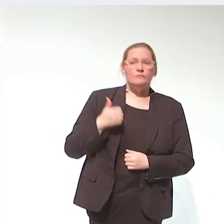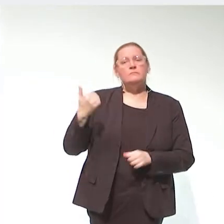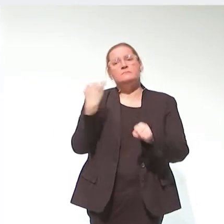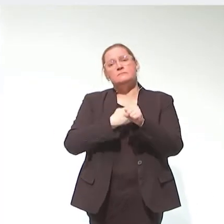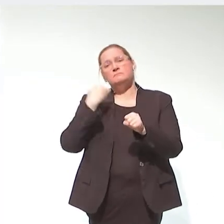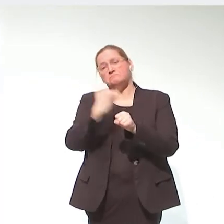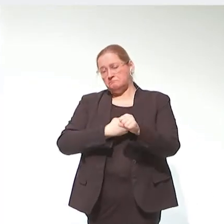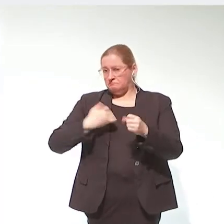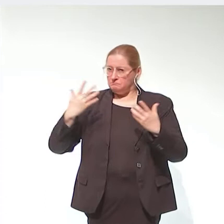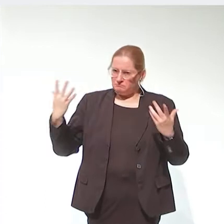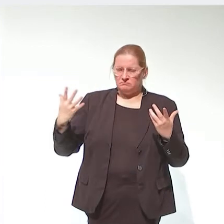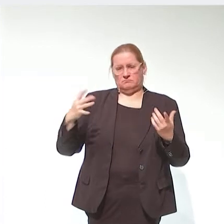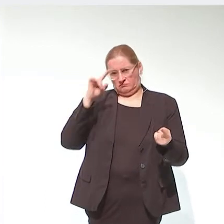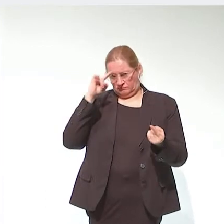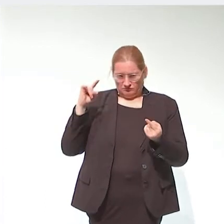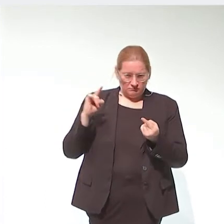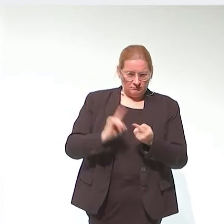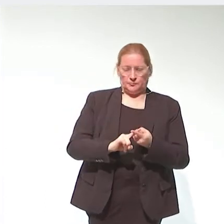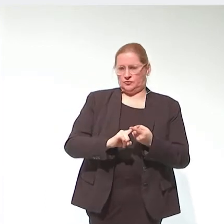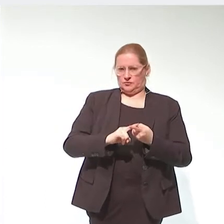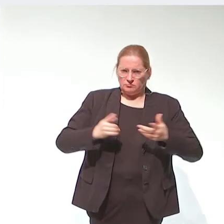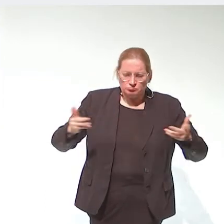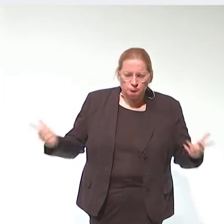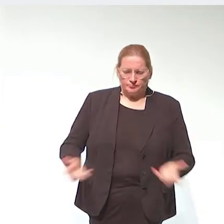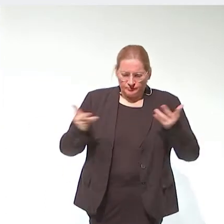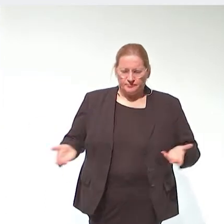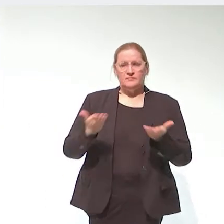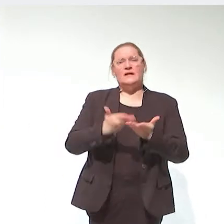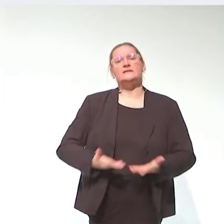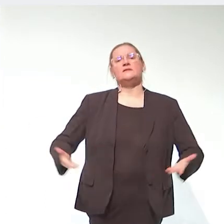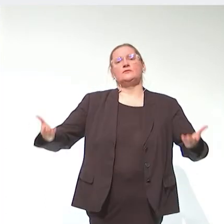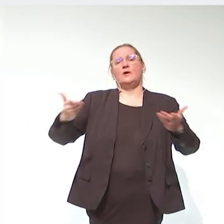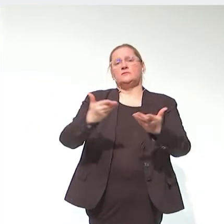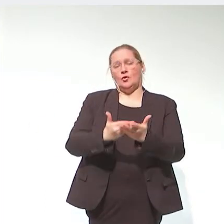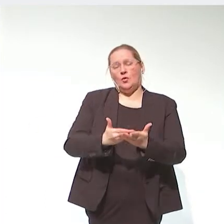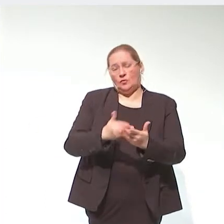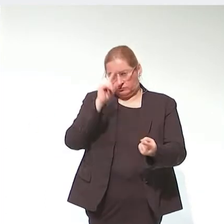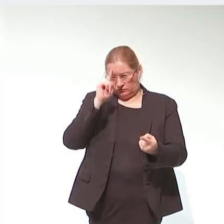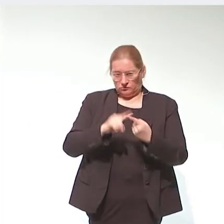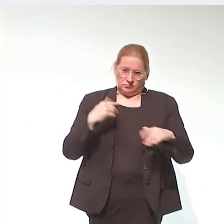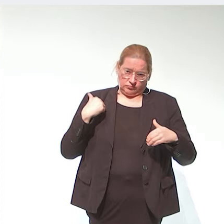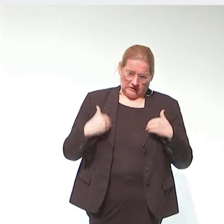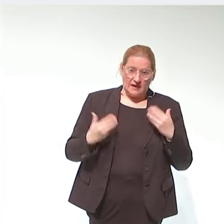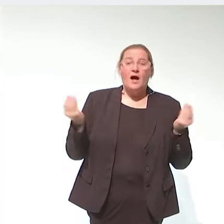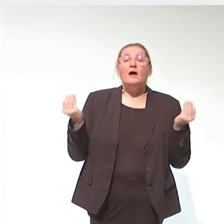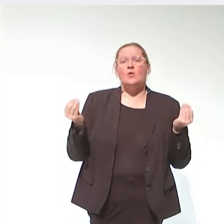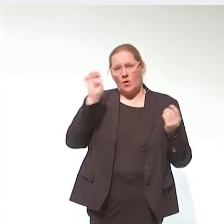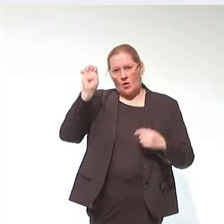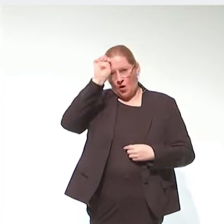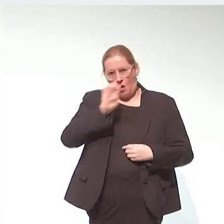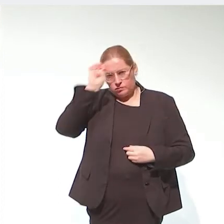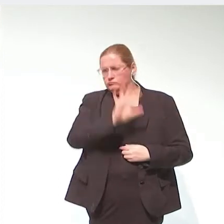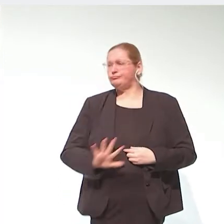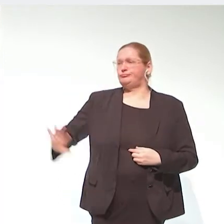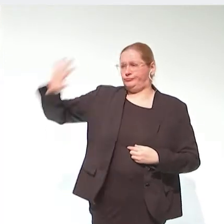the whole EU. And of course, I think next to you, you have another important front runner, which